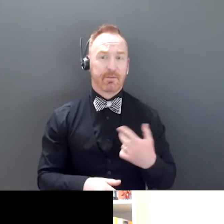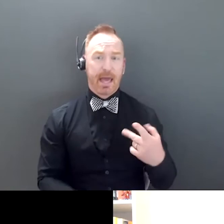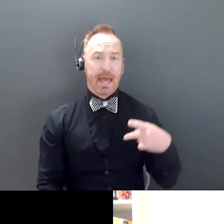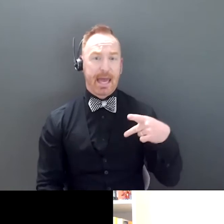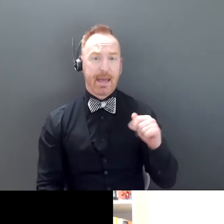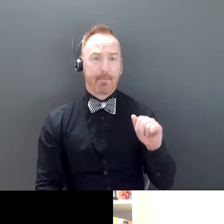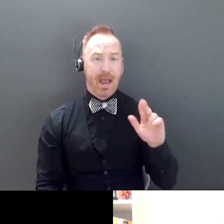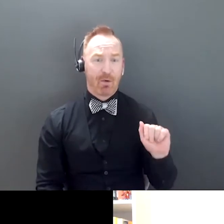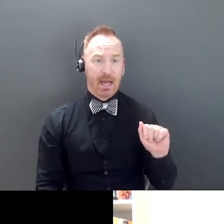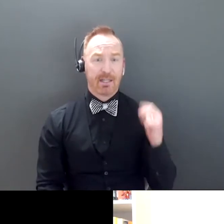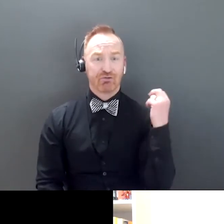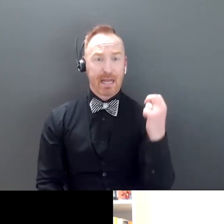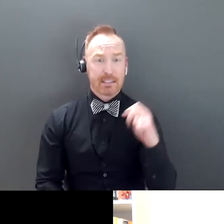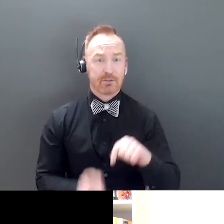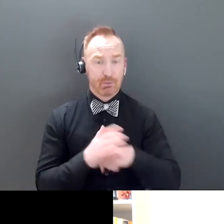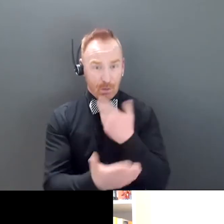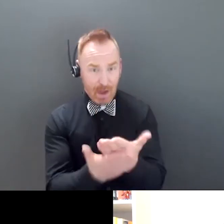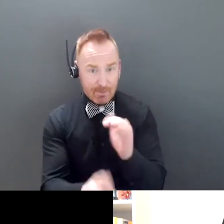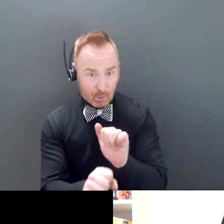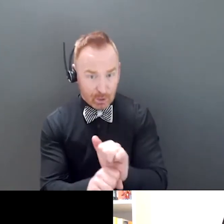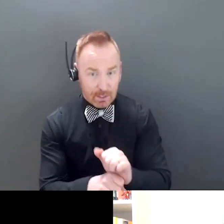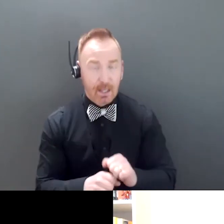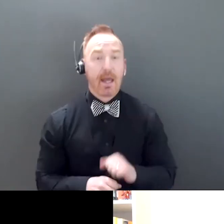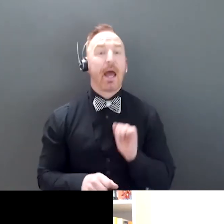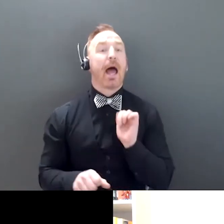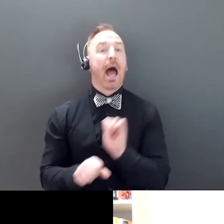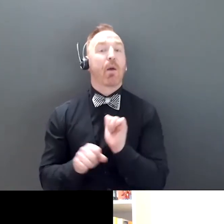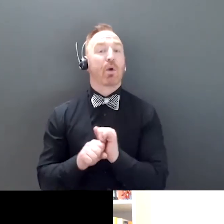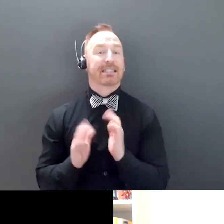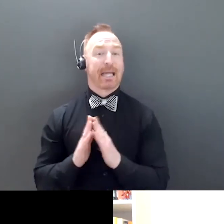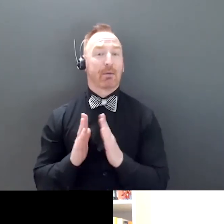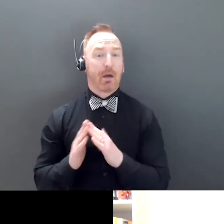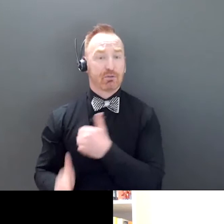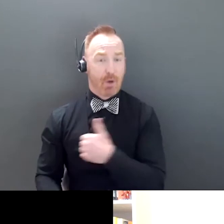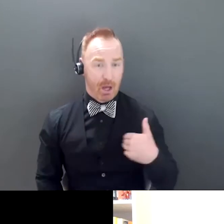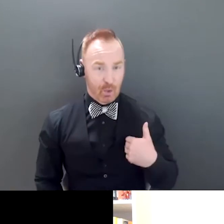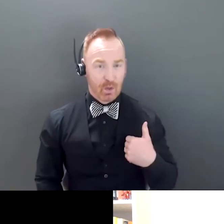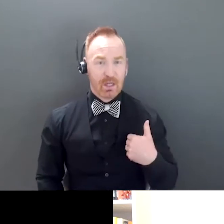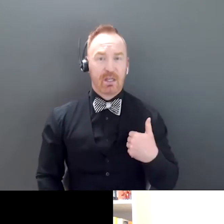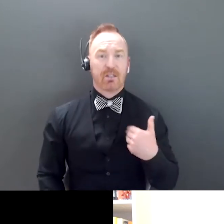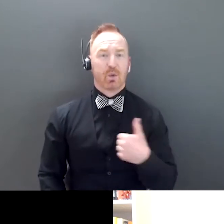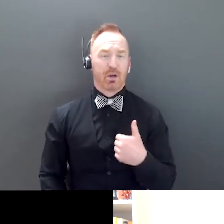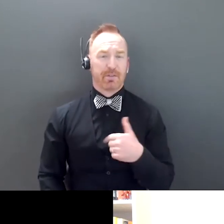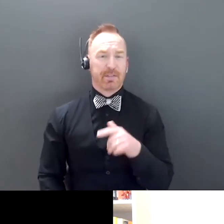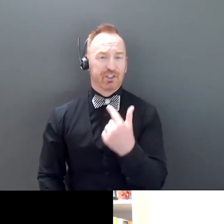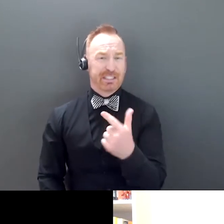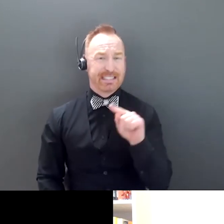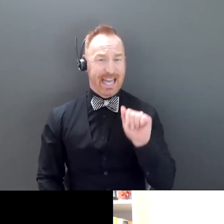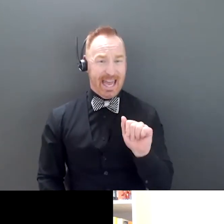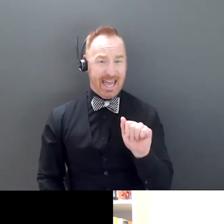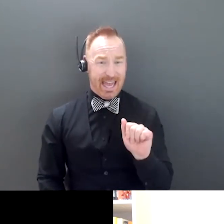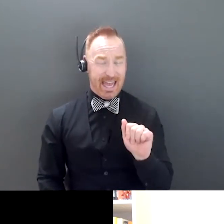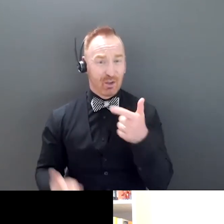the only way I could get to work. And I work downtown Toronto, and I live in sort of east end of the city, of the GTA. And it